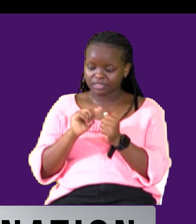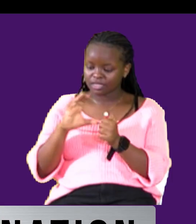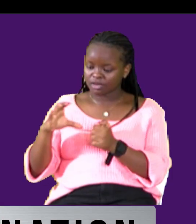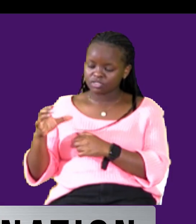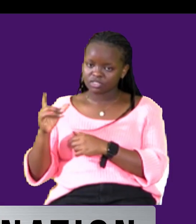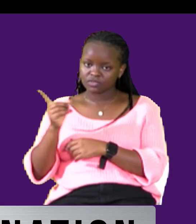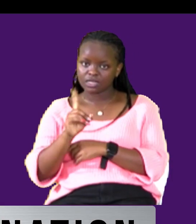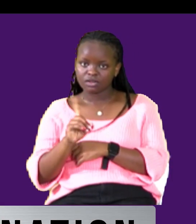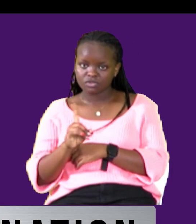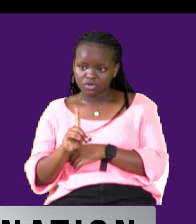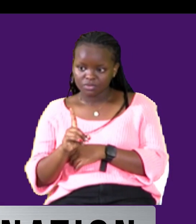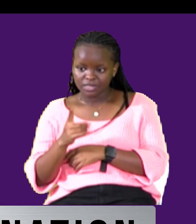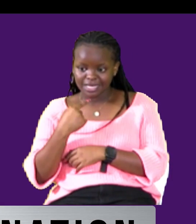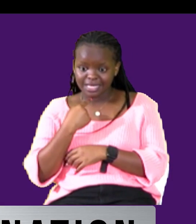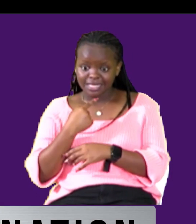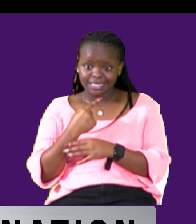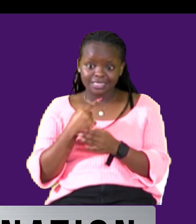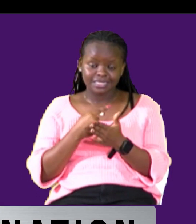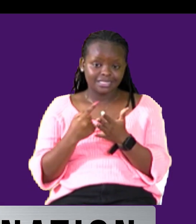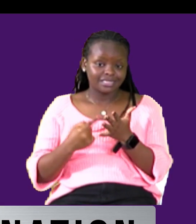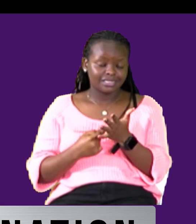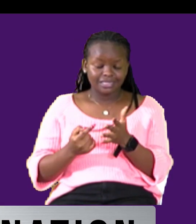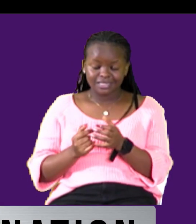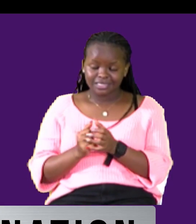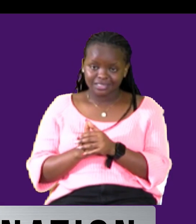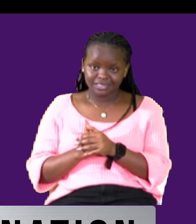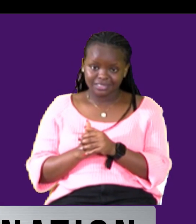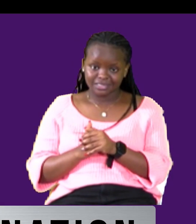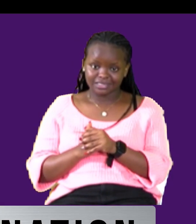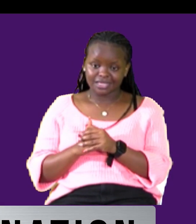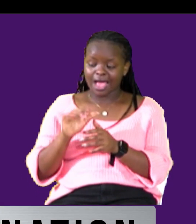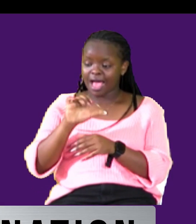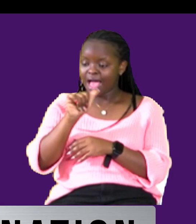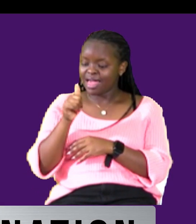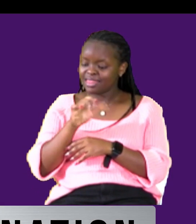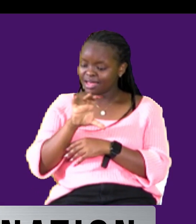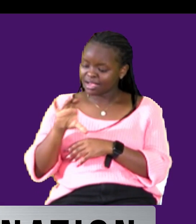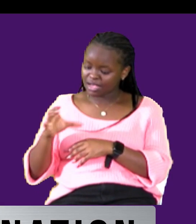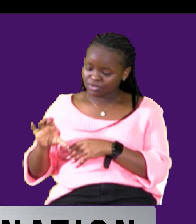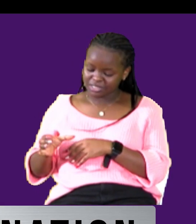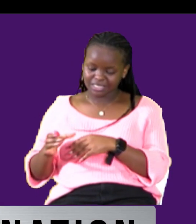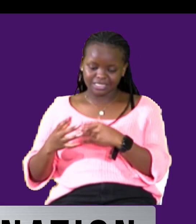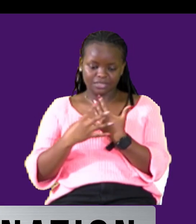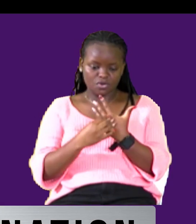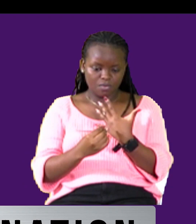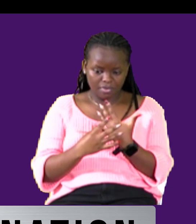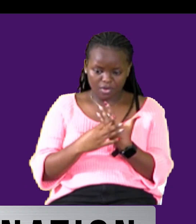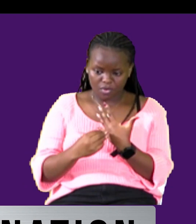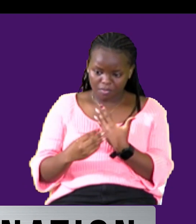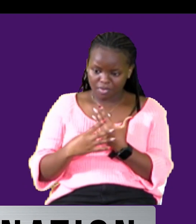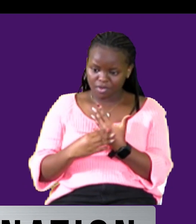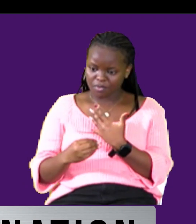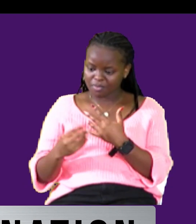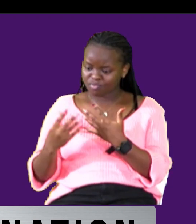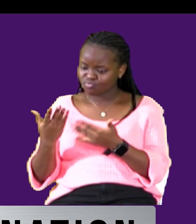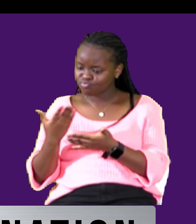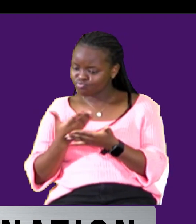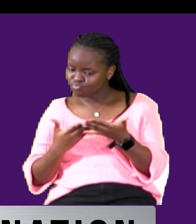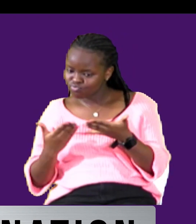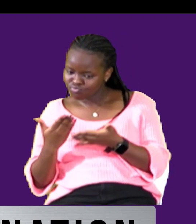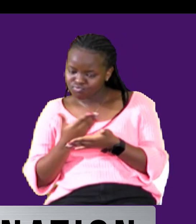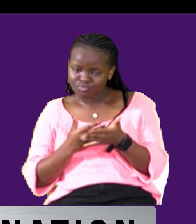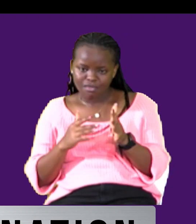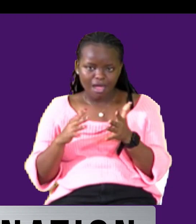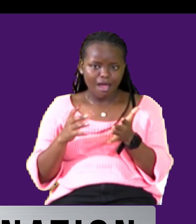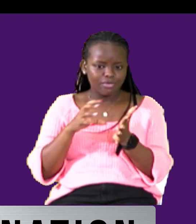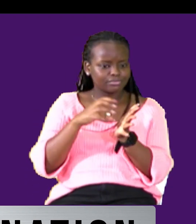has informed very many other counties coming on board to interrogate the